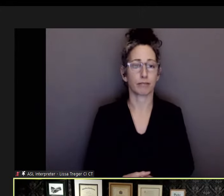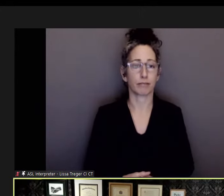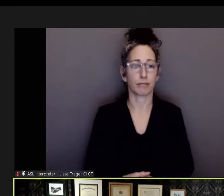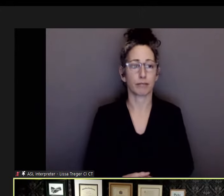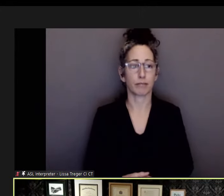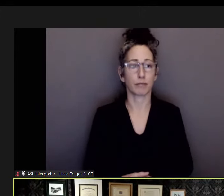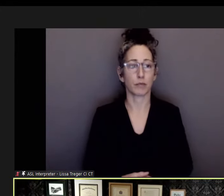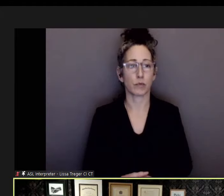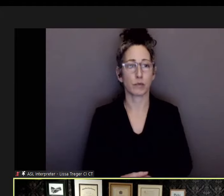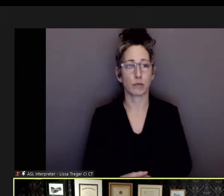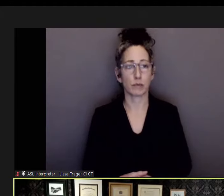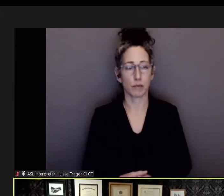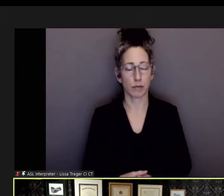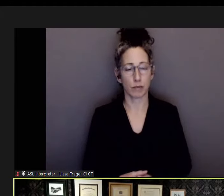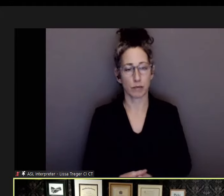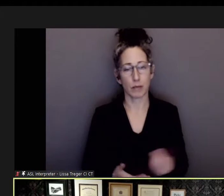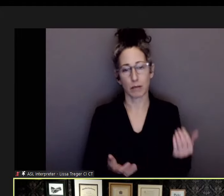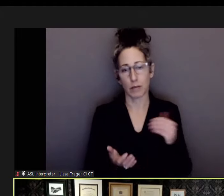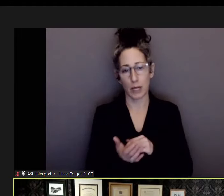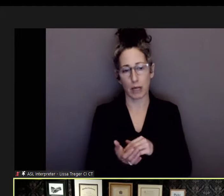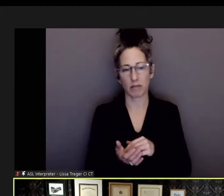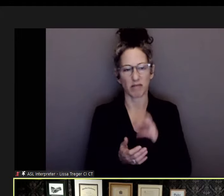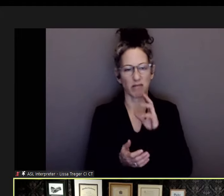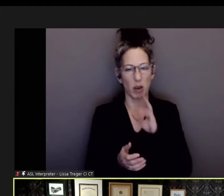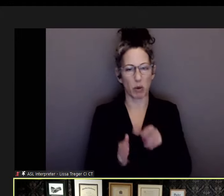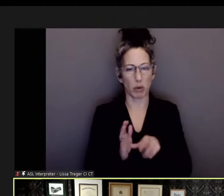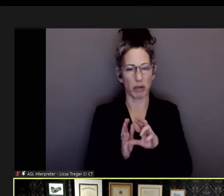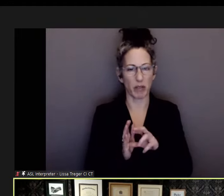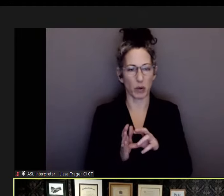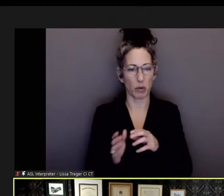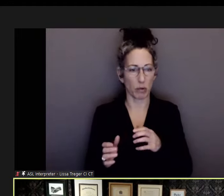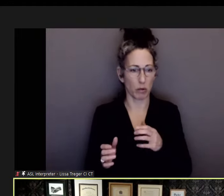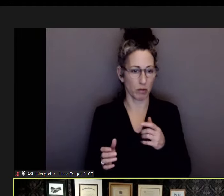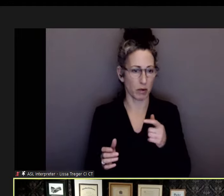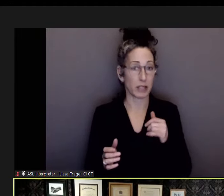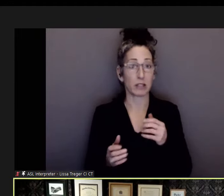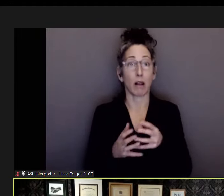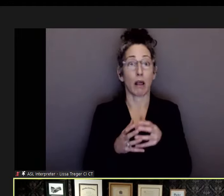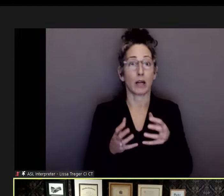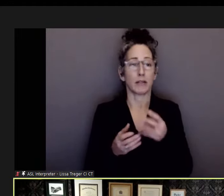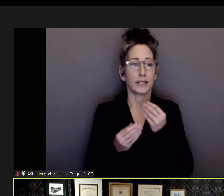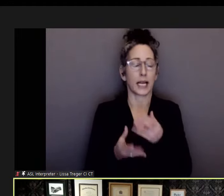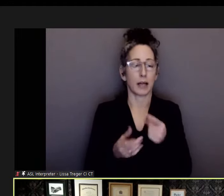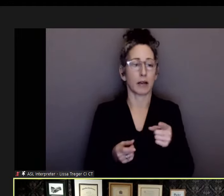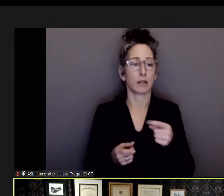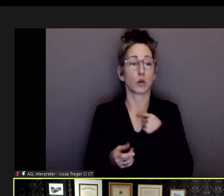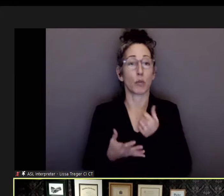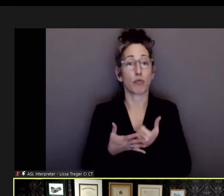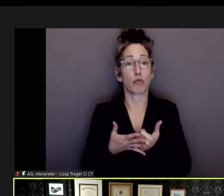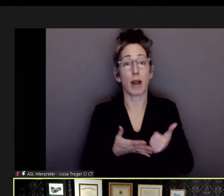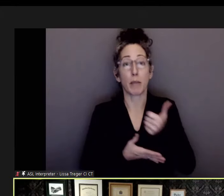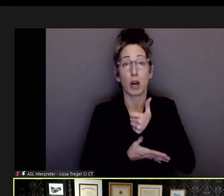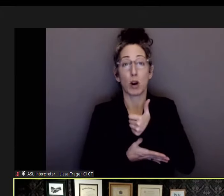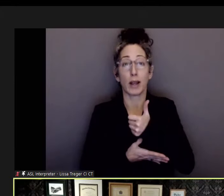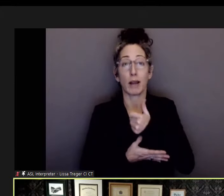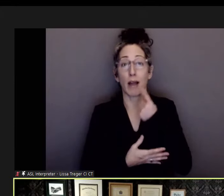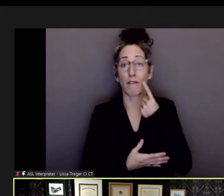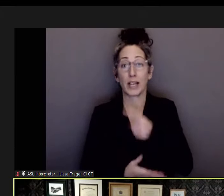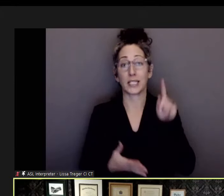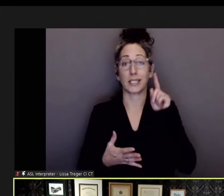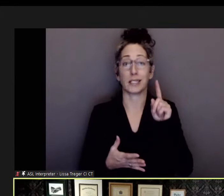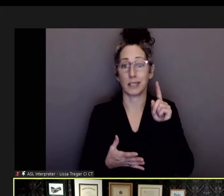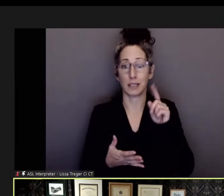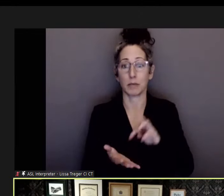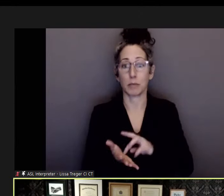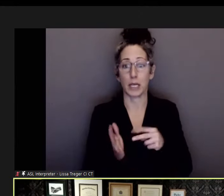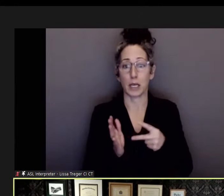Now, this is, again, I'll walk us carefully through these data-rich slides. This is the primary efficacy. So this was the point